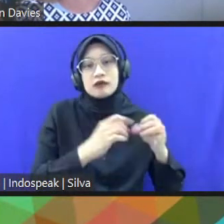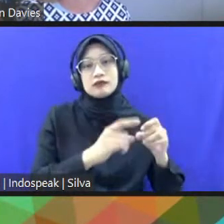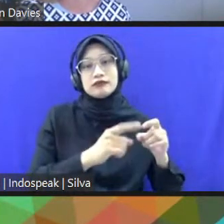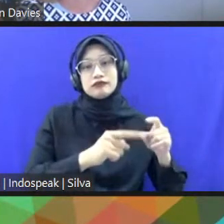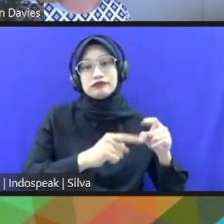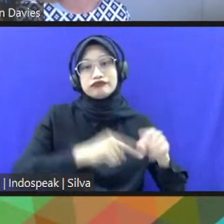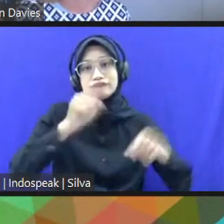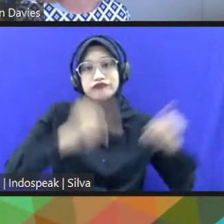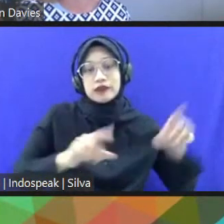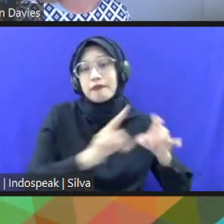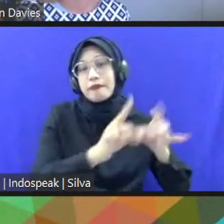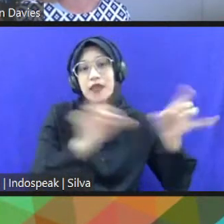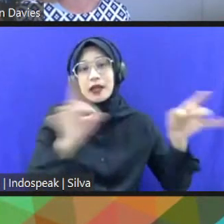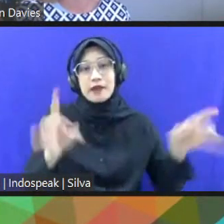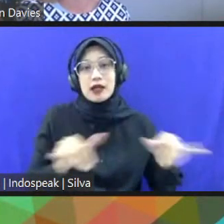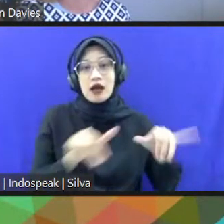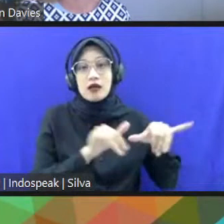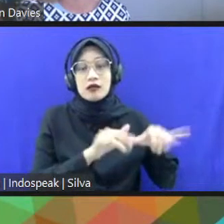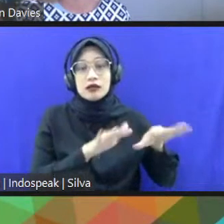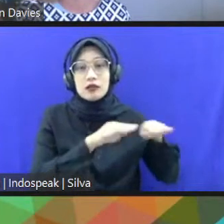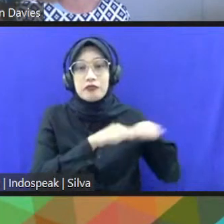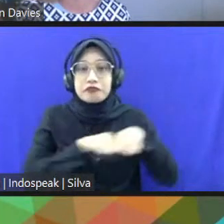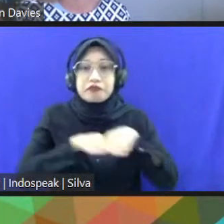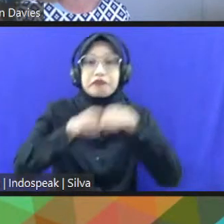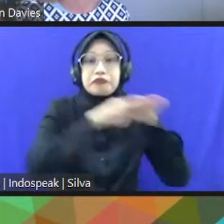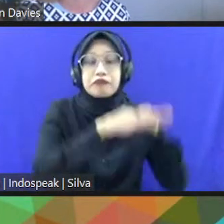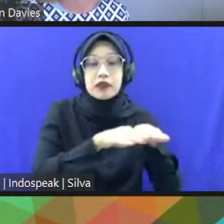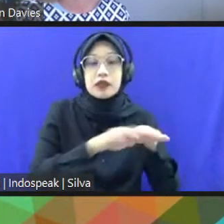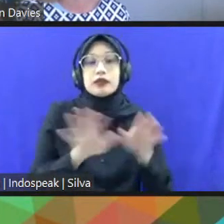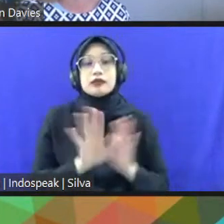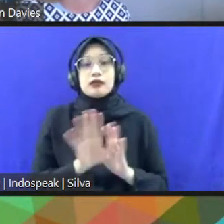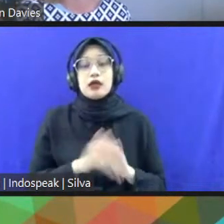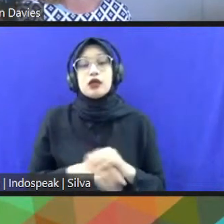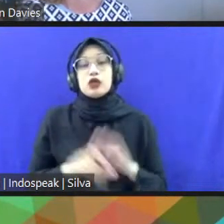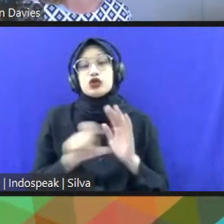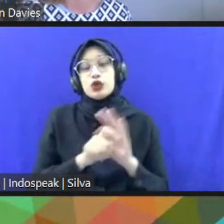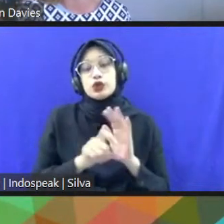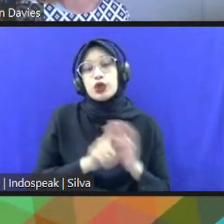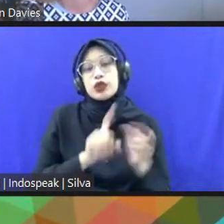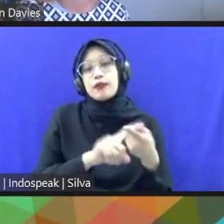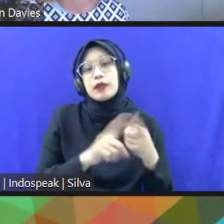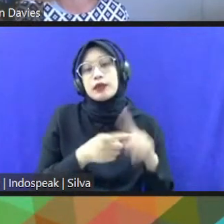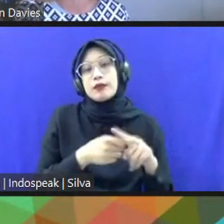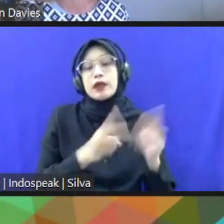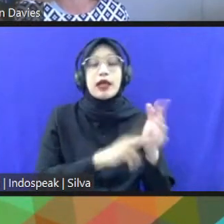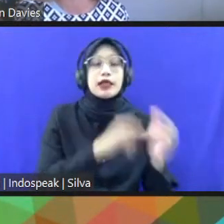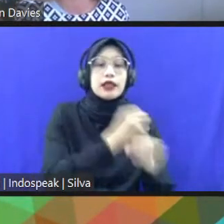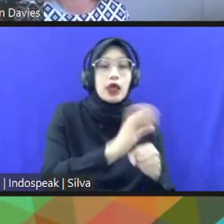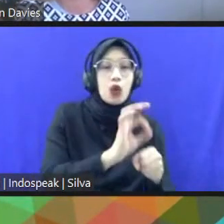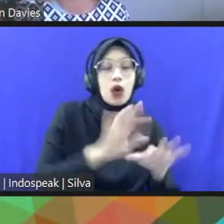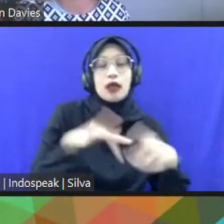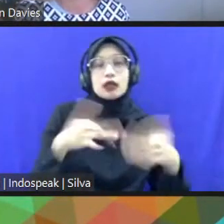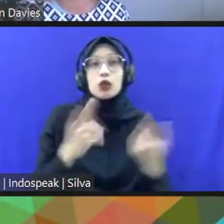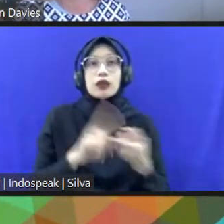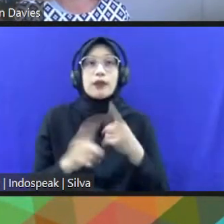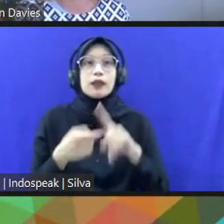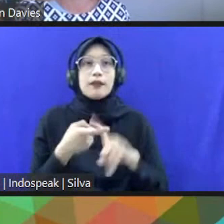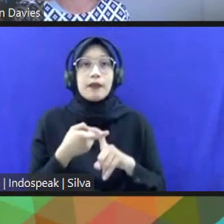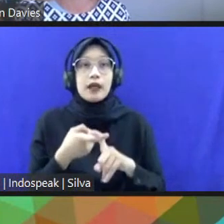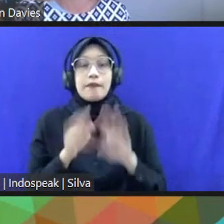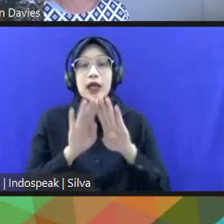for example, friends from the NGOs or from media or academia